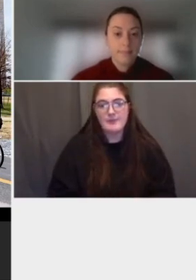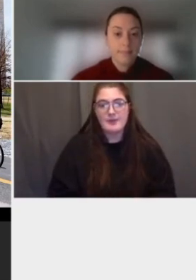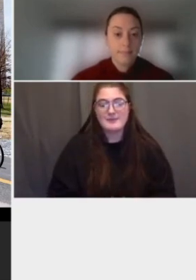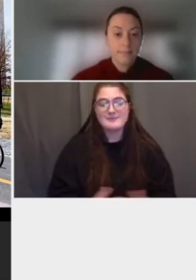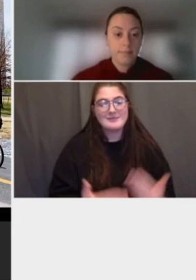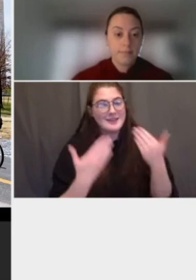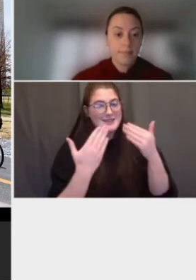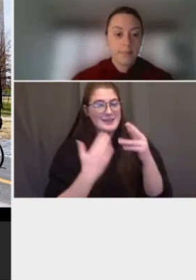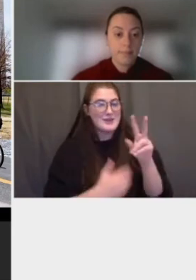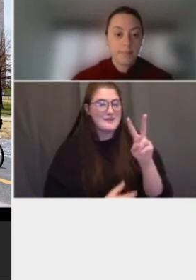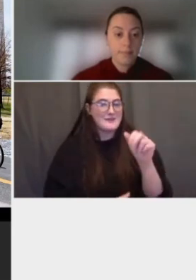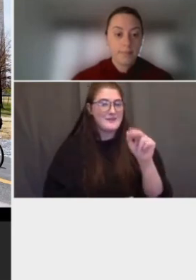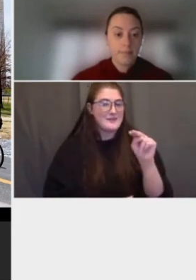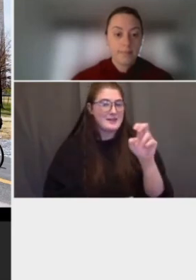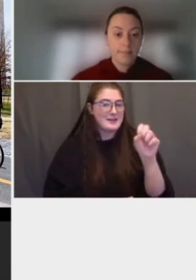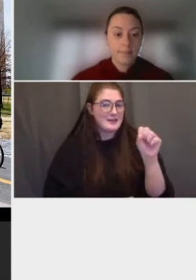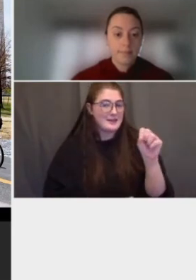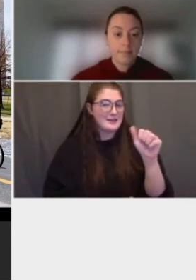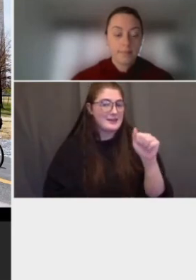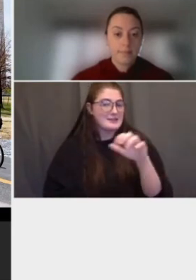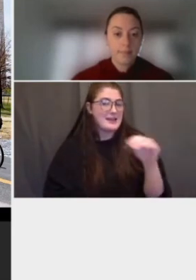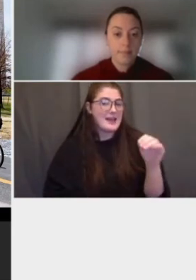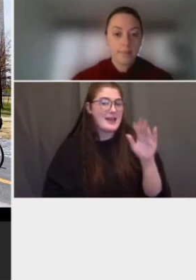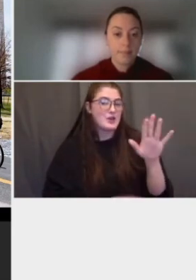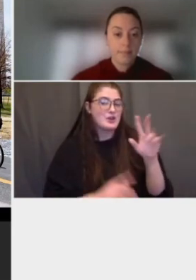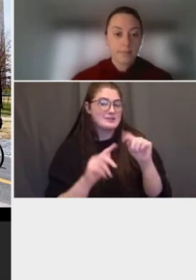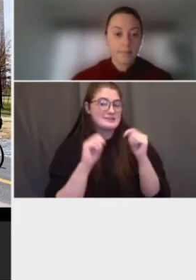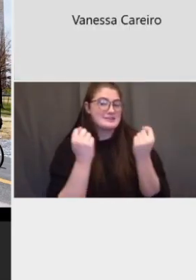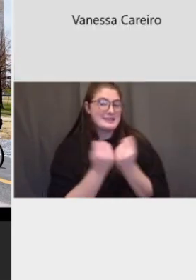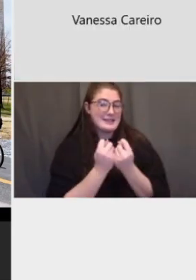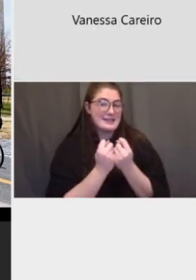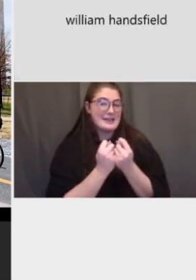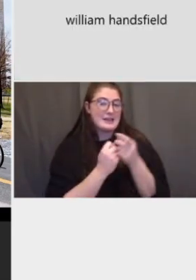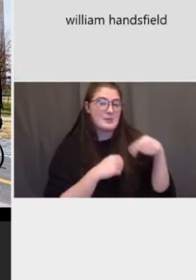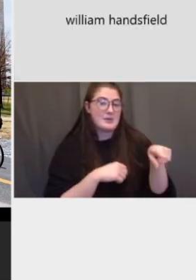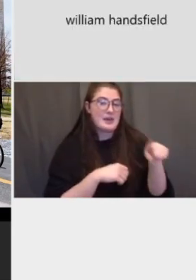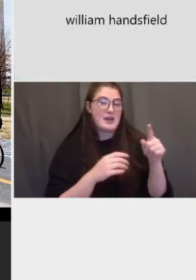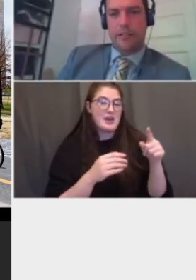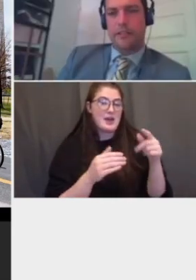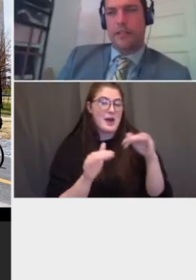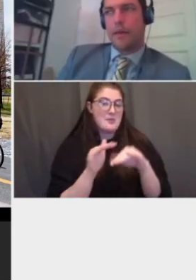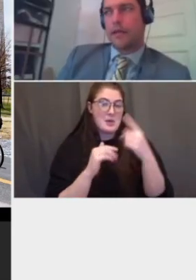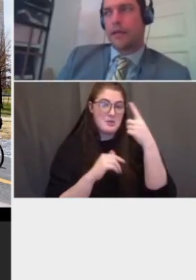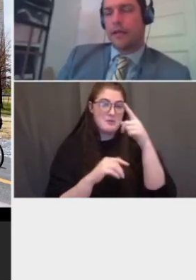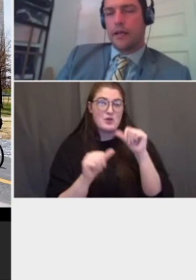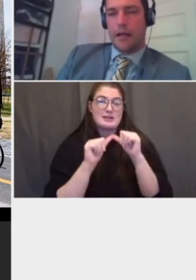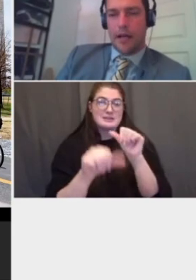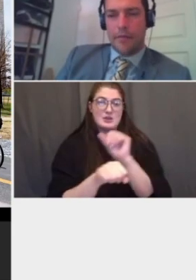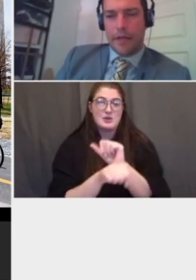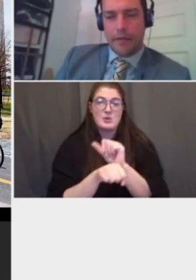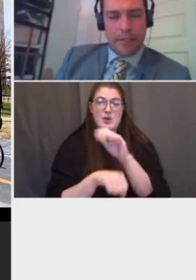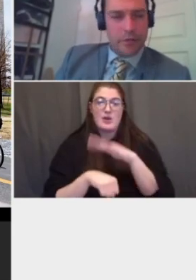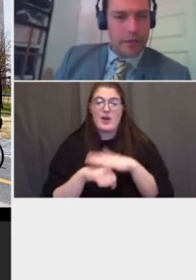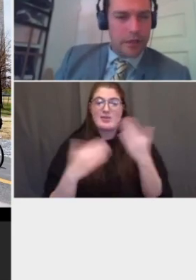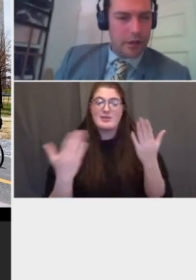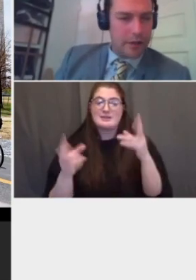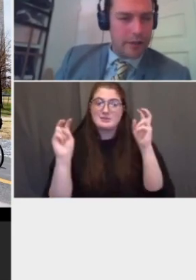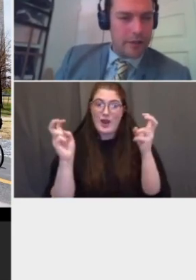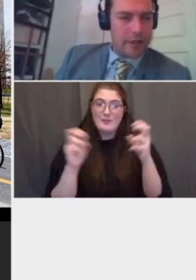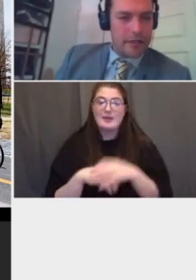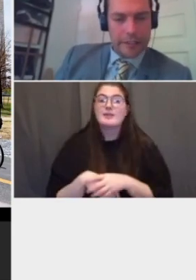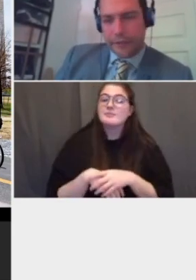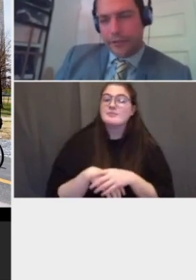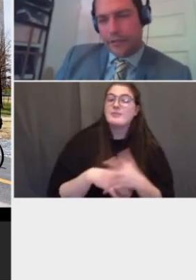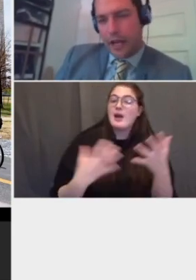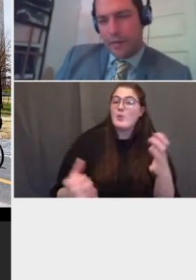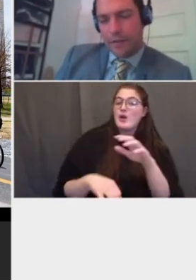Thank you, Vanessa. And Vanessa and her team are available for continued work on this topic. And I just wanted to